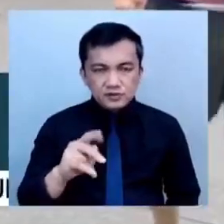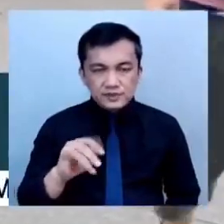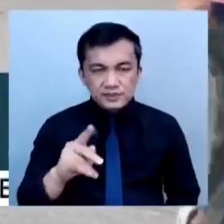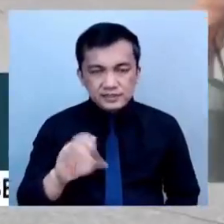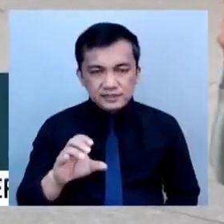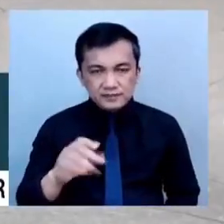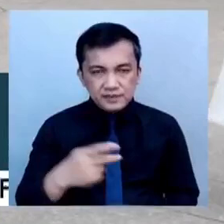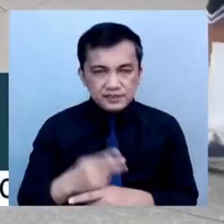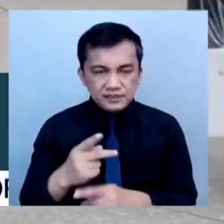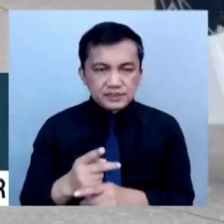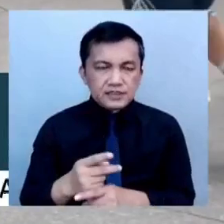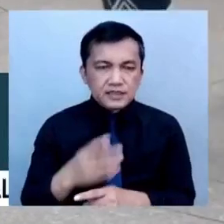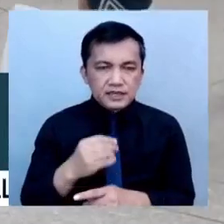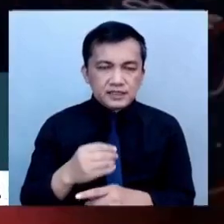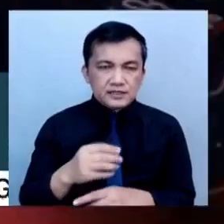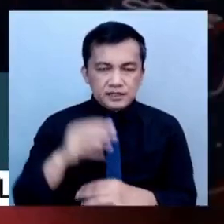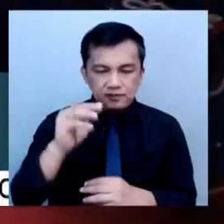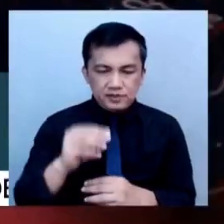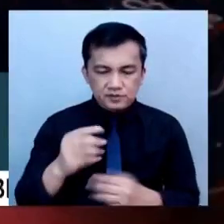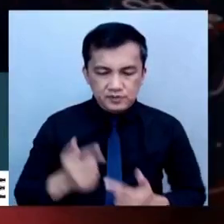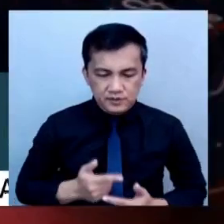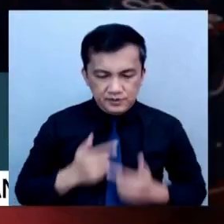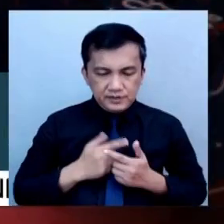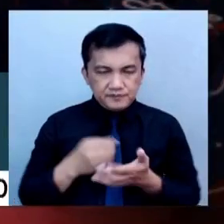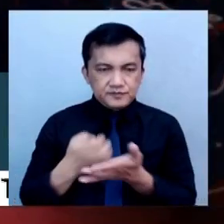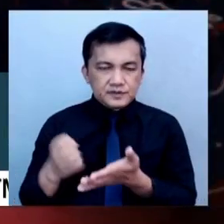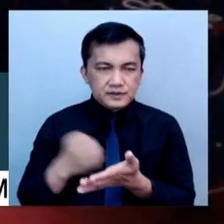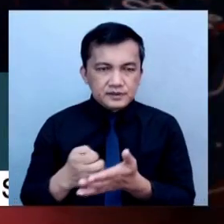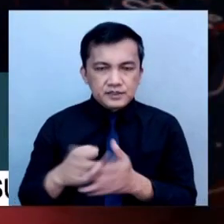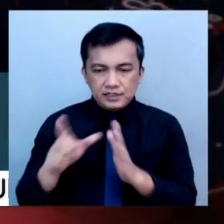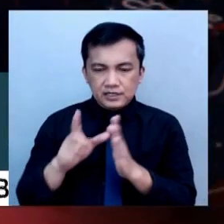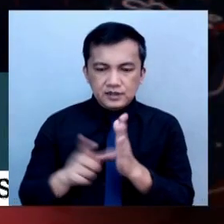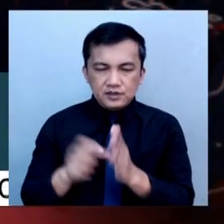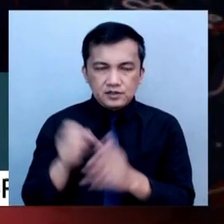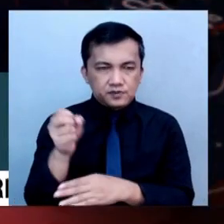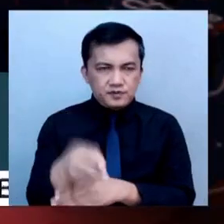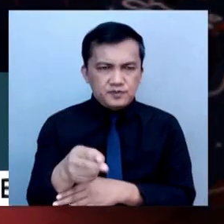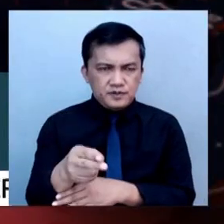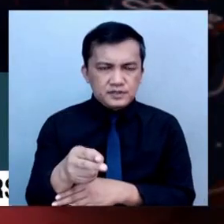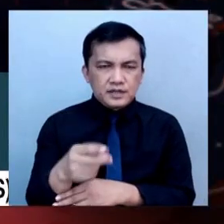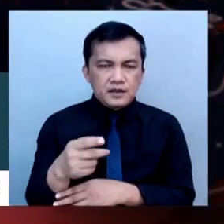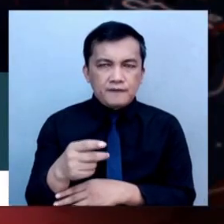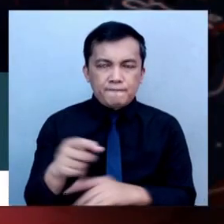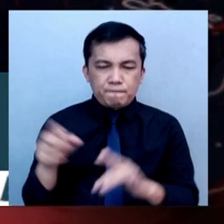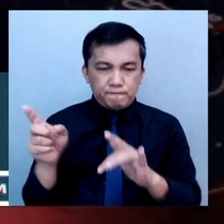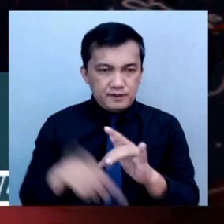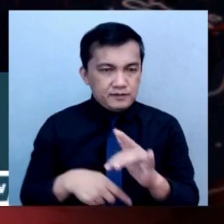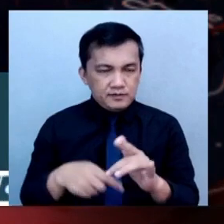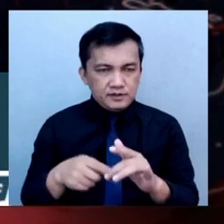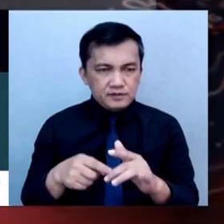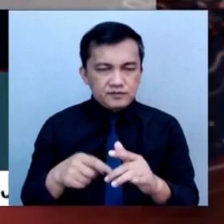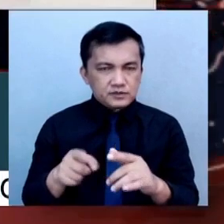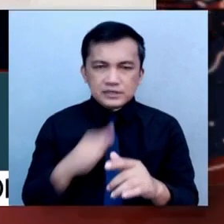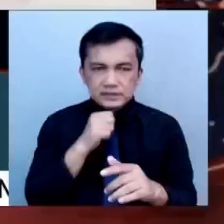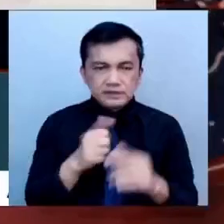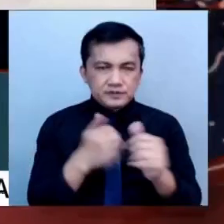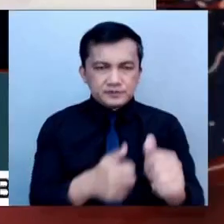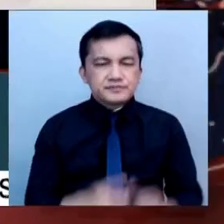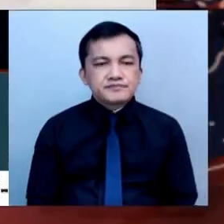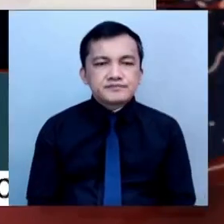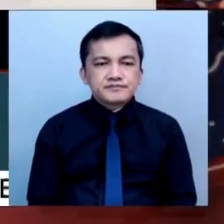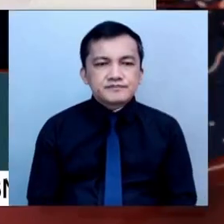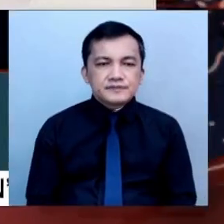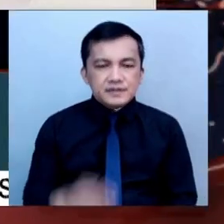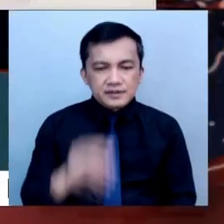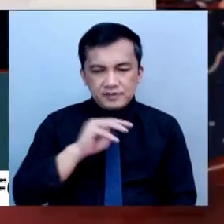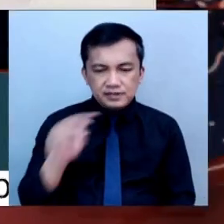minimum living expenses. The law also imposes a heftier fine for non-compliance. Manila Economic